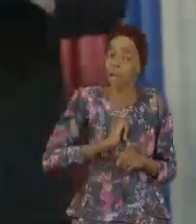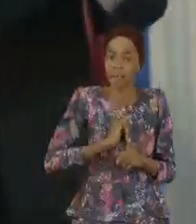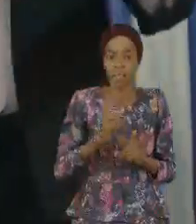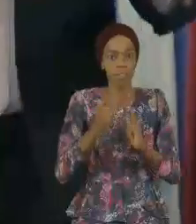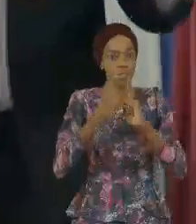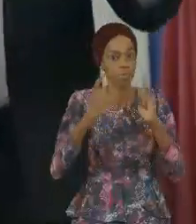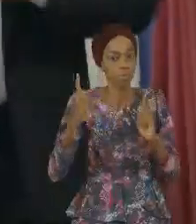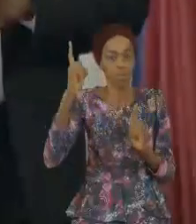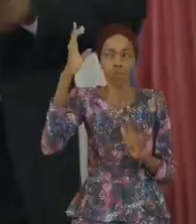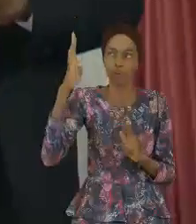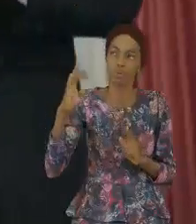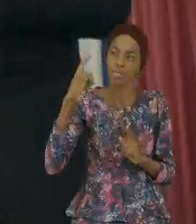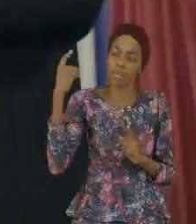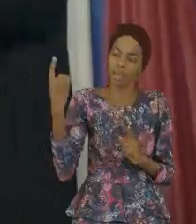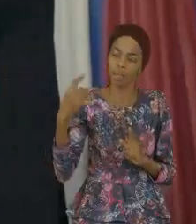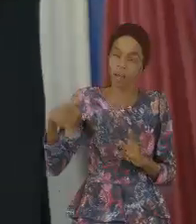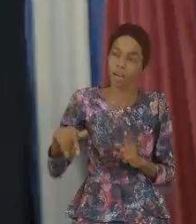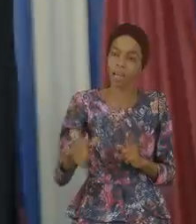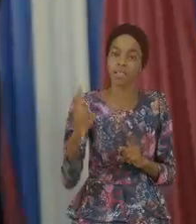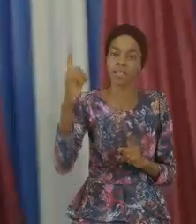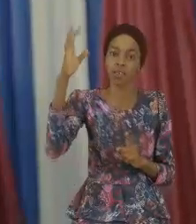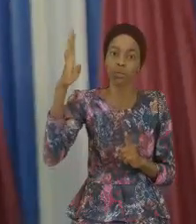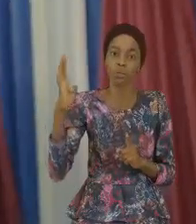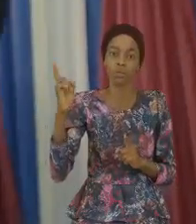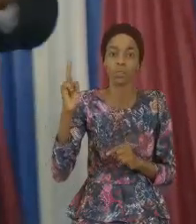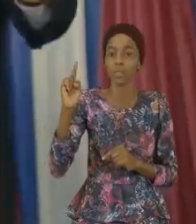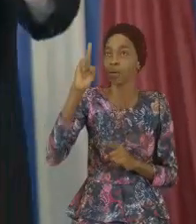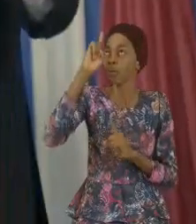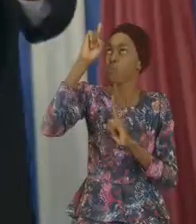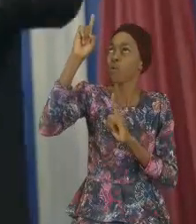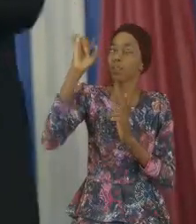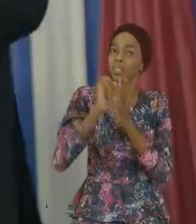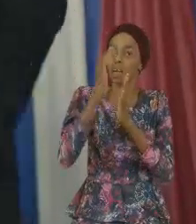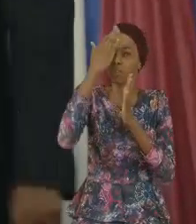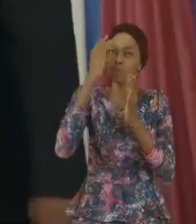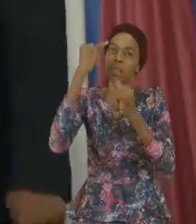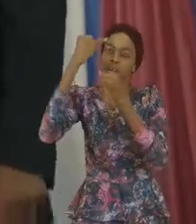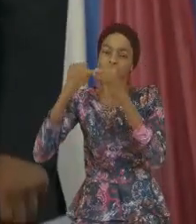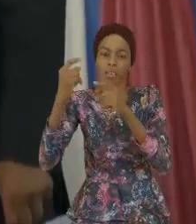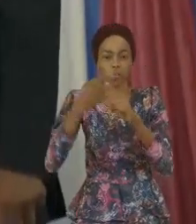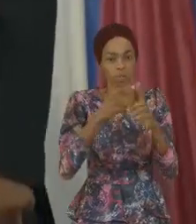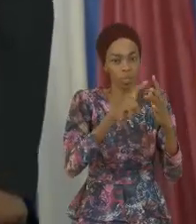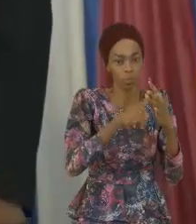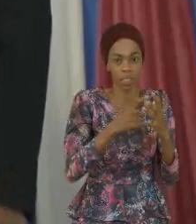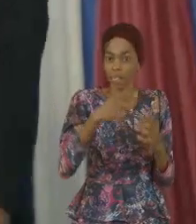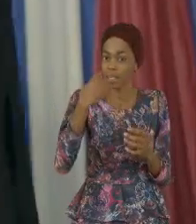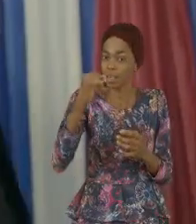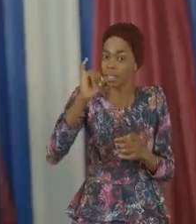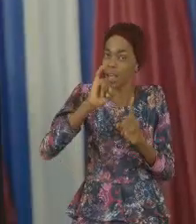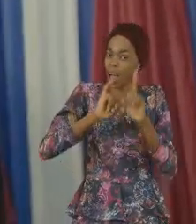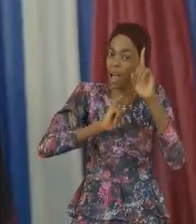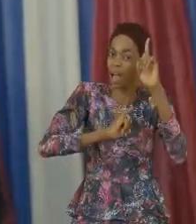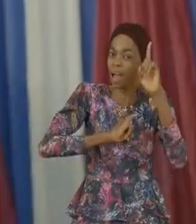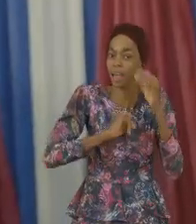I, the Eternal One, I, the one that knows the end from the beginning. It says, I have chosen